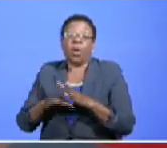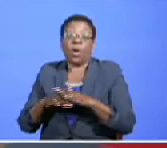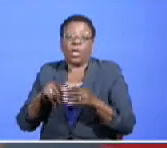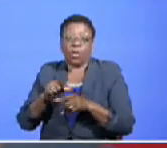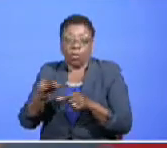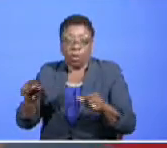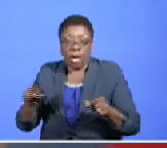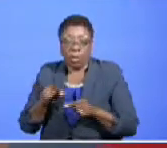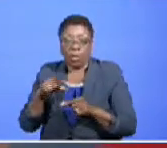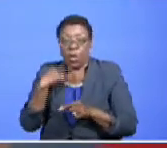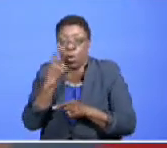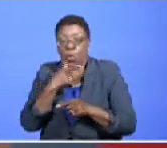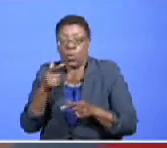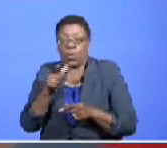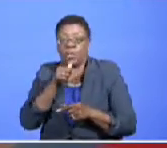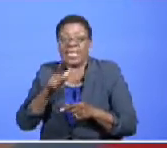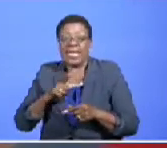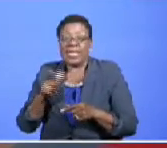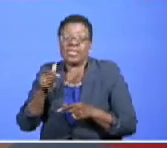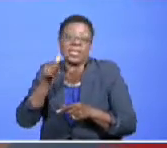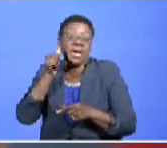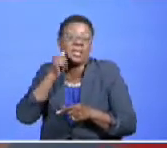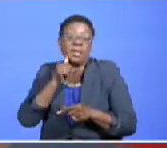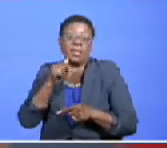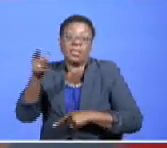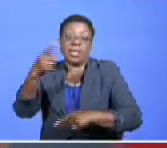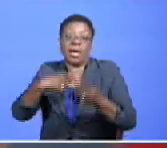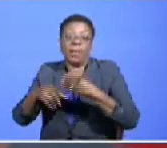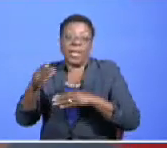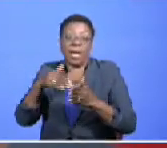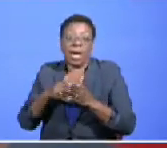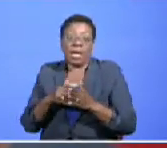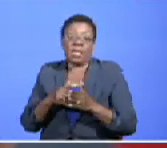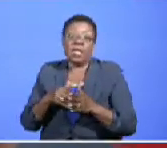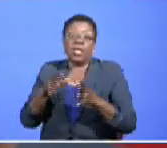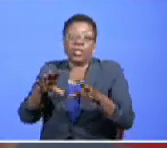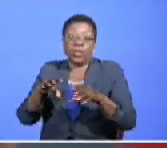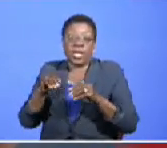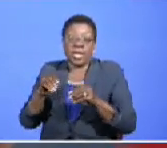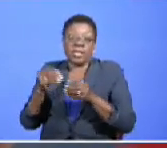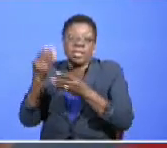these ladies, women, and girls are coming at to get the info.